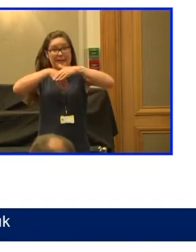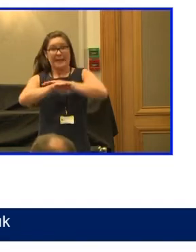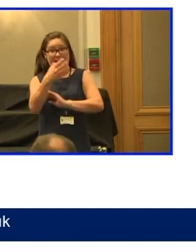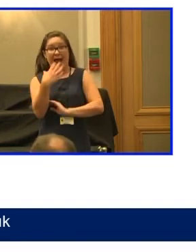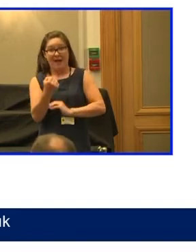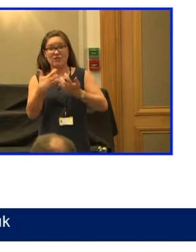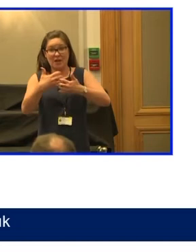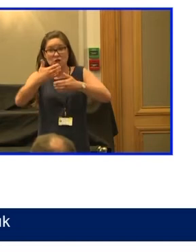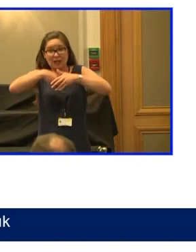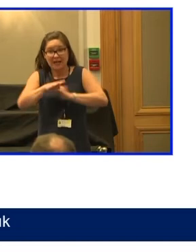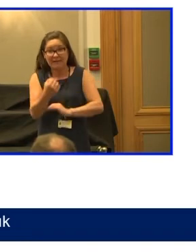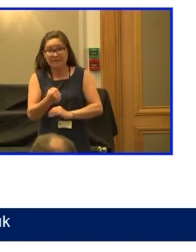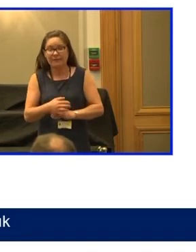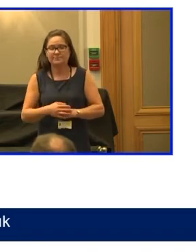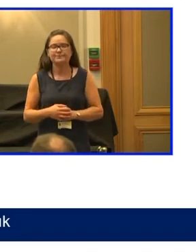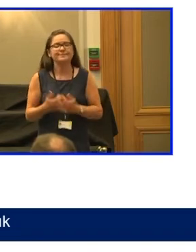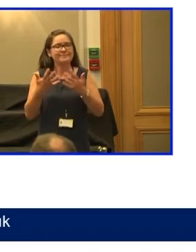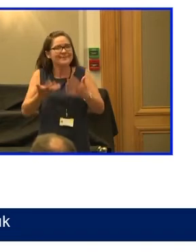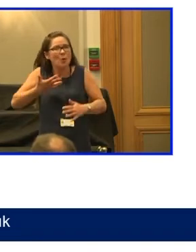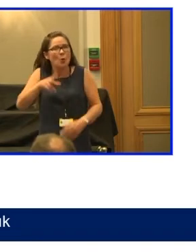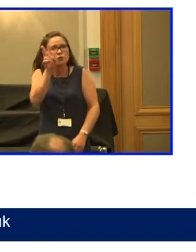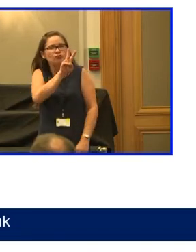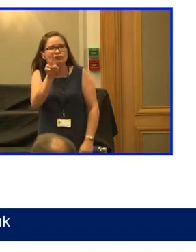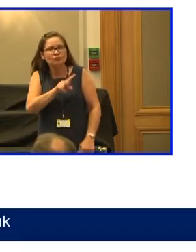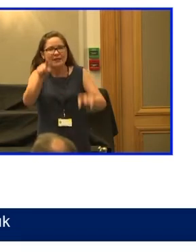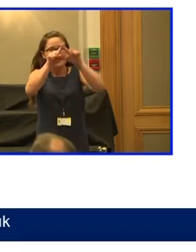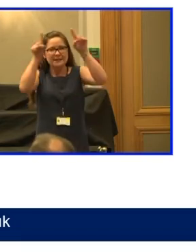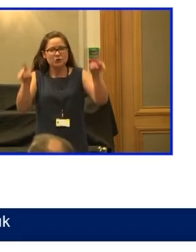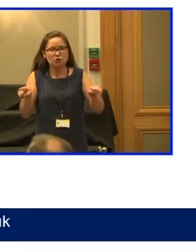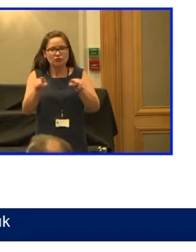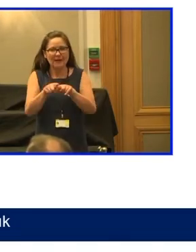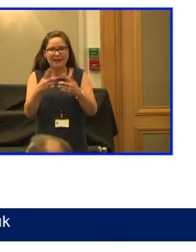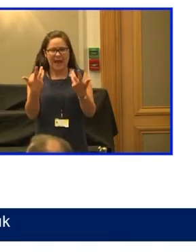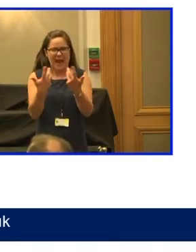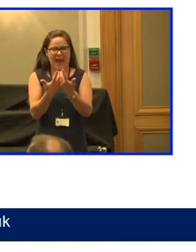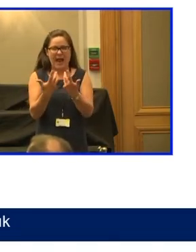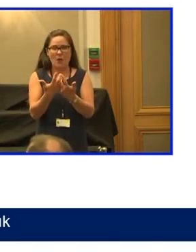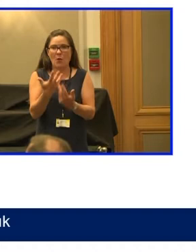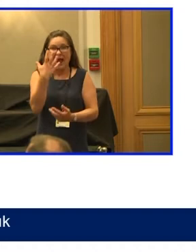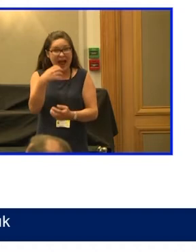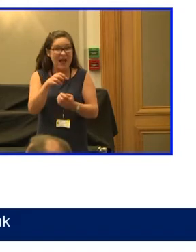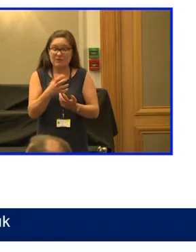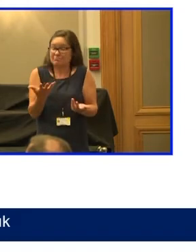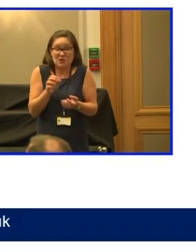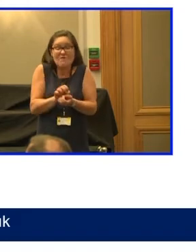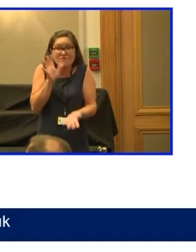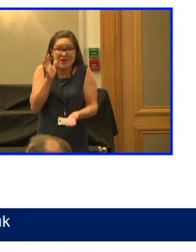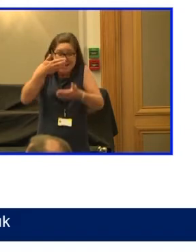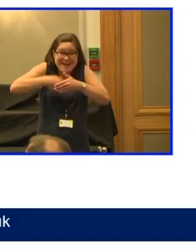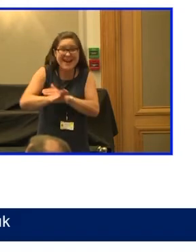next thing I want to do, though, is I do want to read the screen. So what we're going to do is, again, free, built in on all Windows 10 and 11